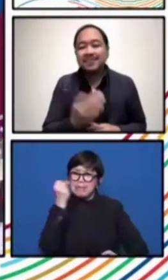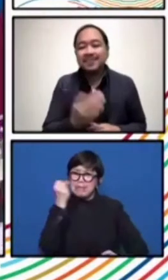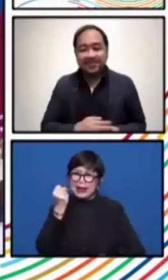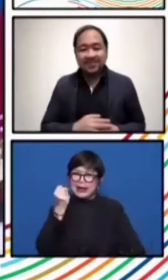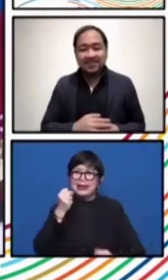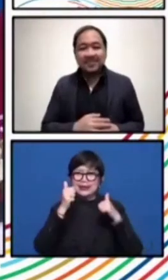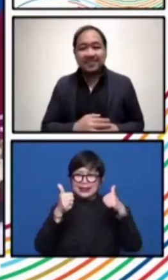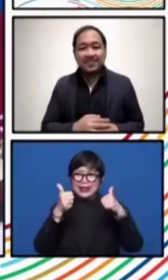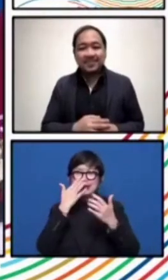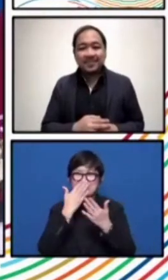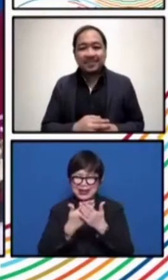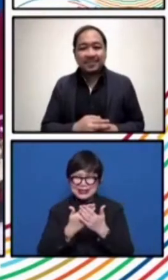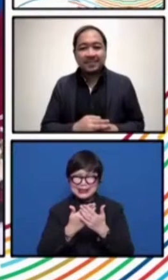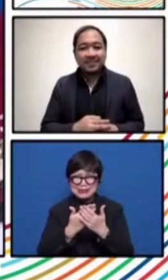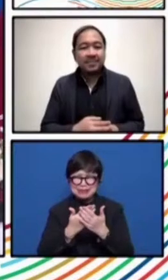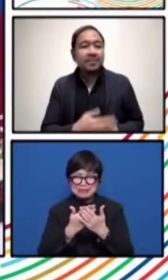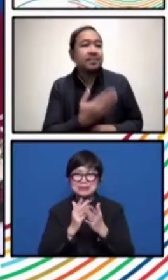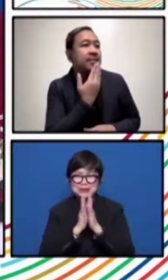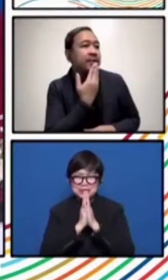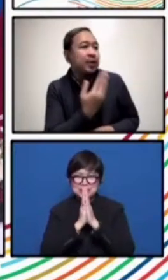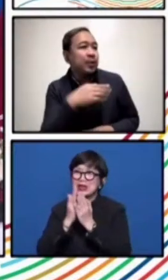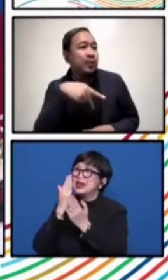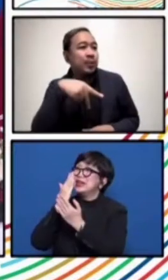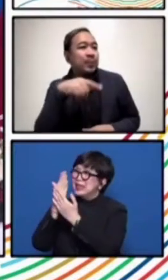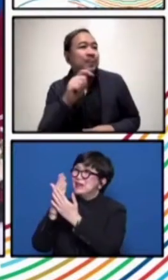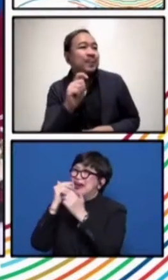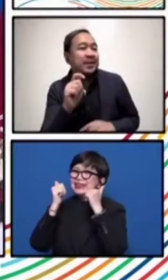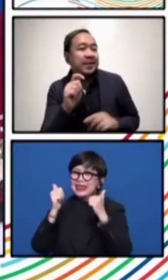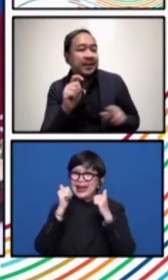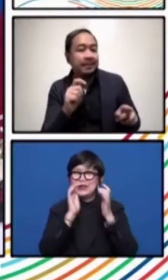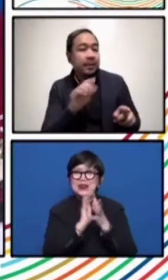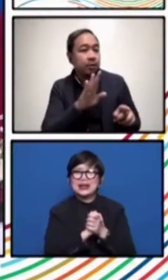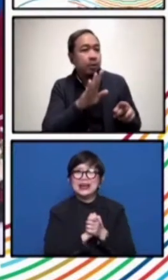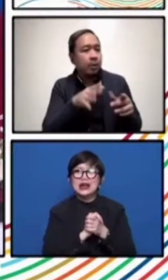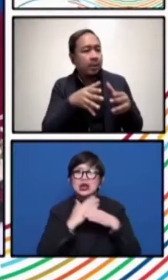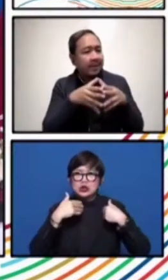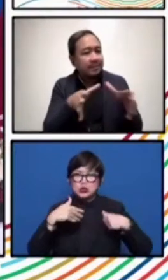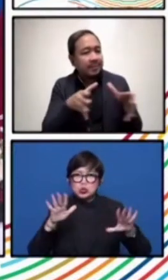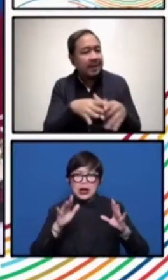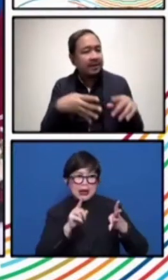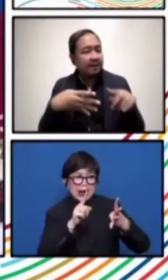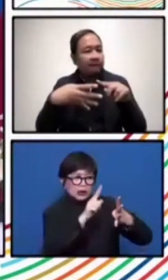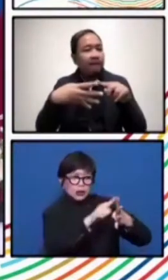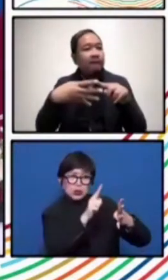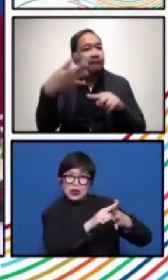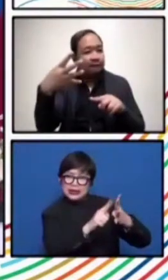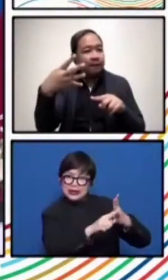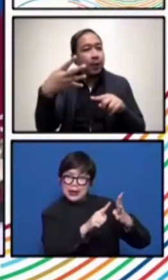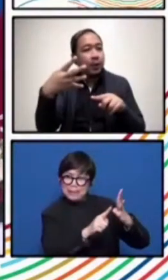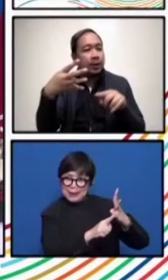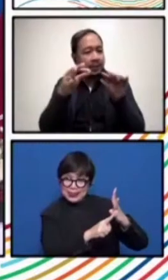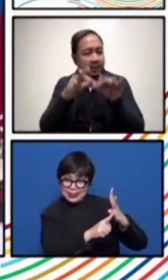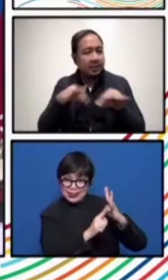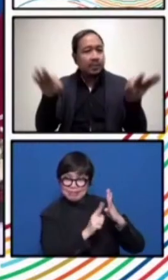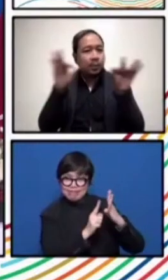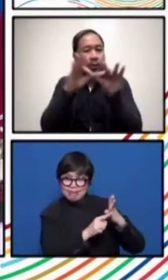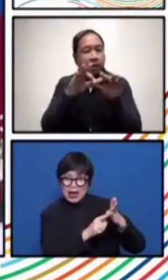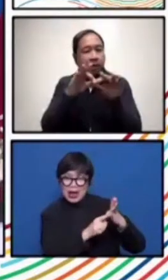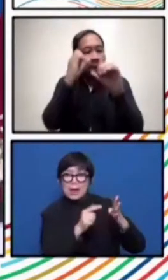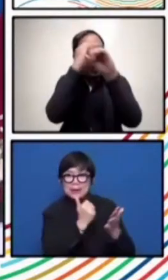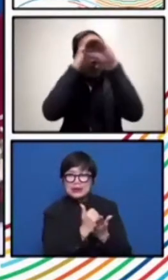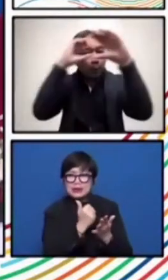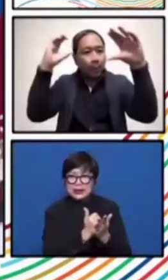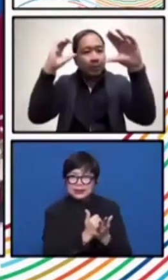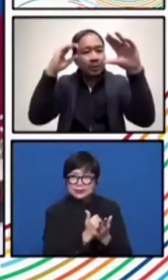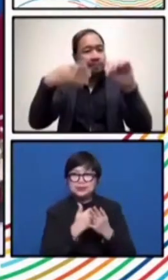uh thank you Mr PT you highlight a four key points for import four key